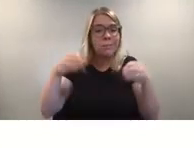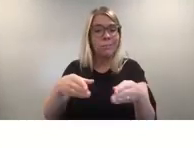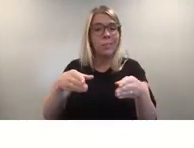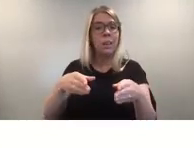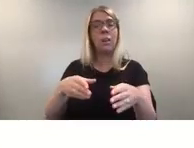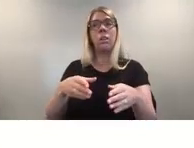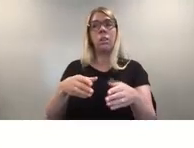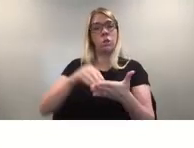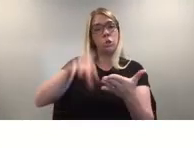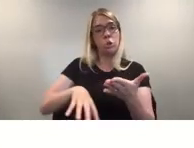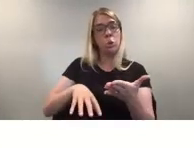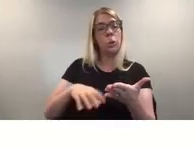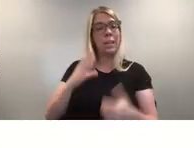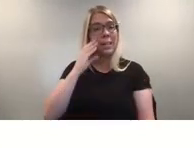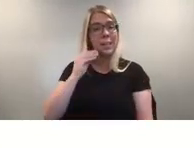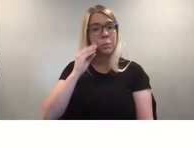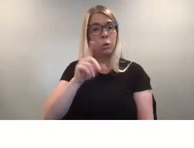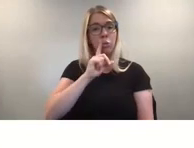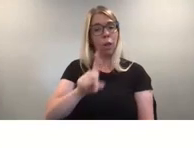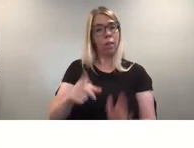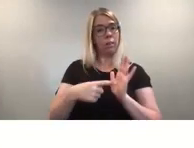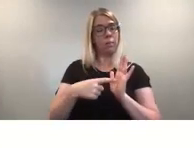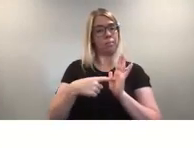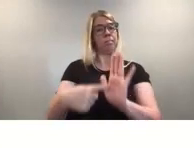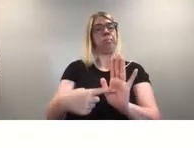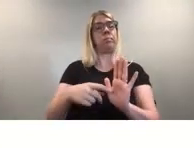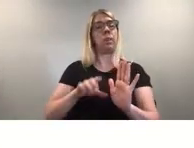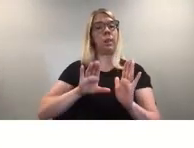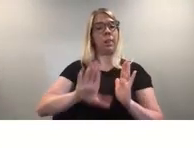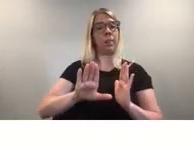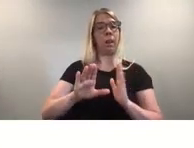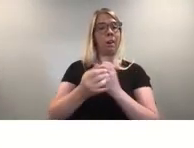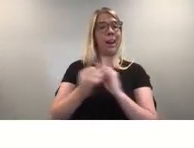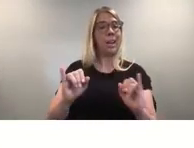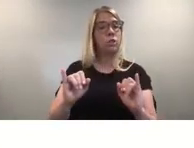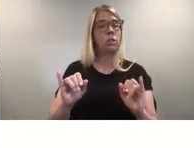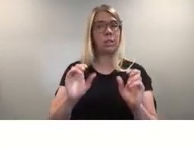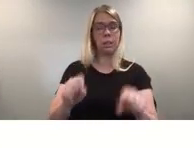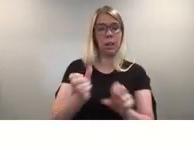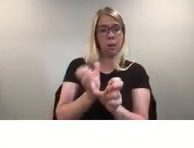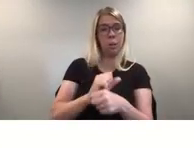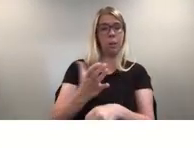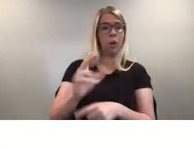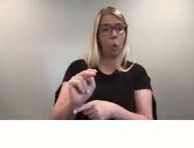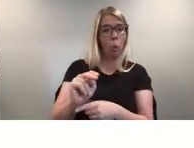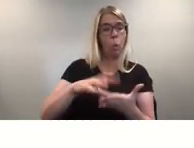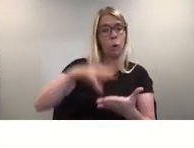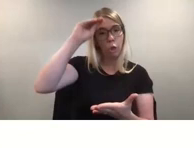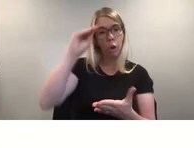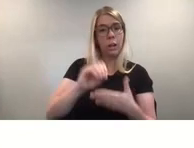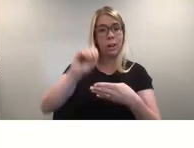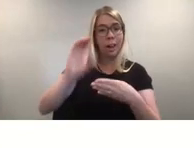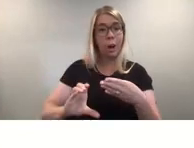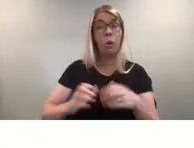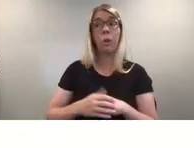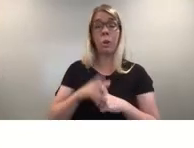experience and was highlighting their agency by giving them the chance to shape their own learning outcomes. In addition, by inviting them into the process at such